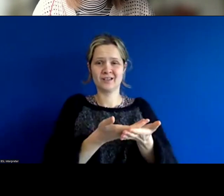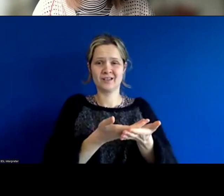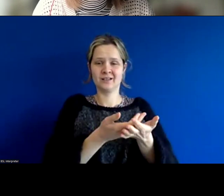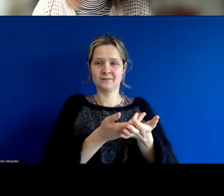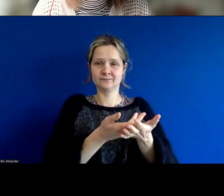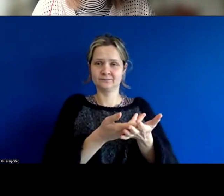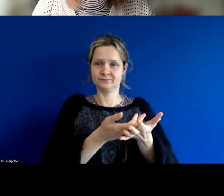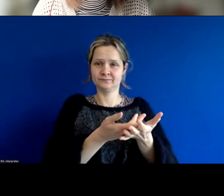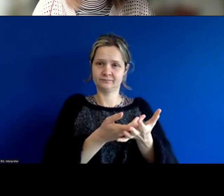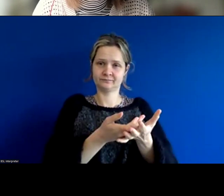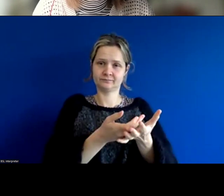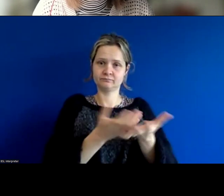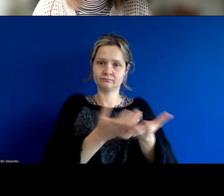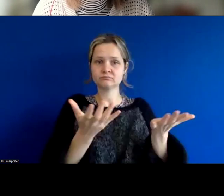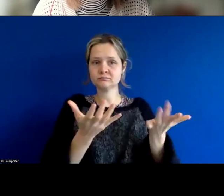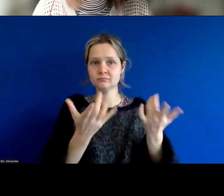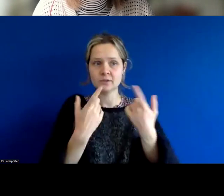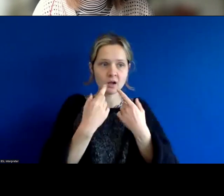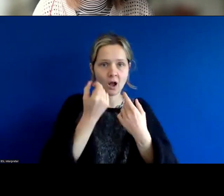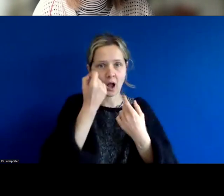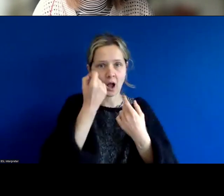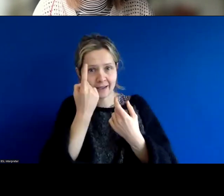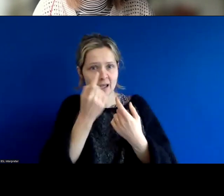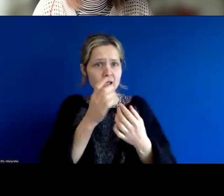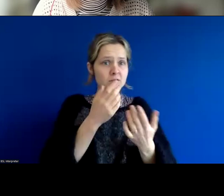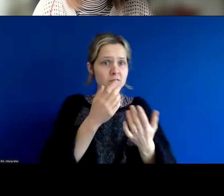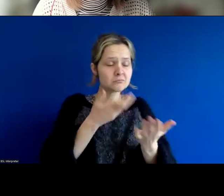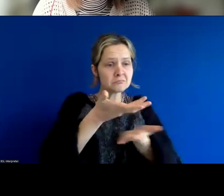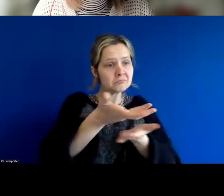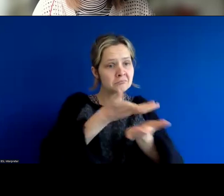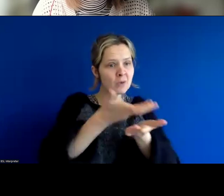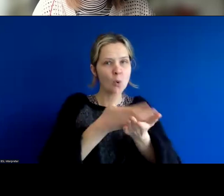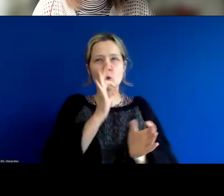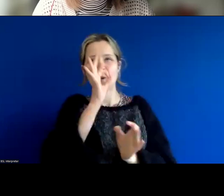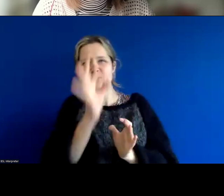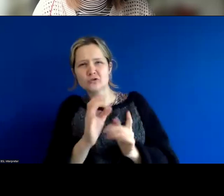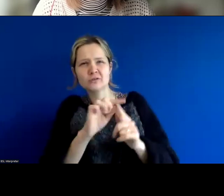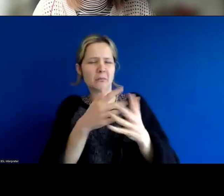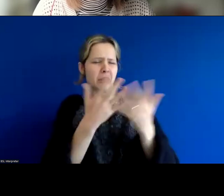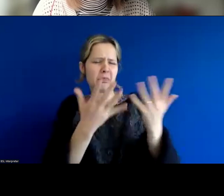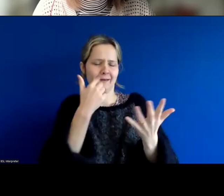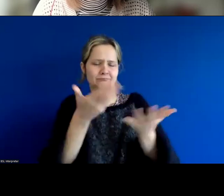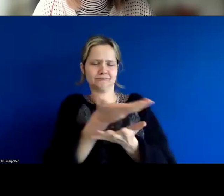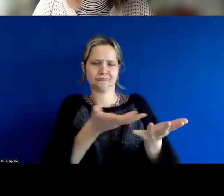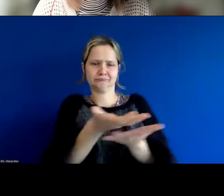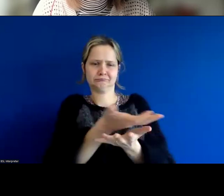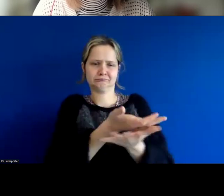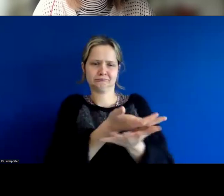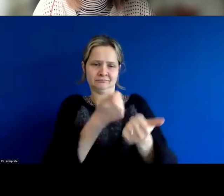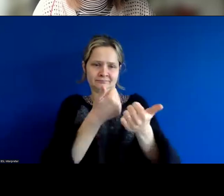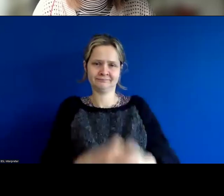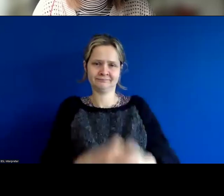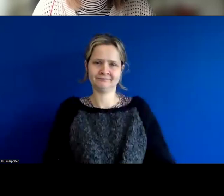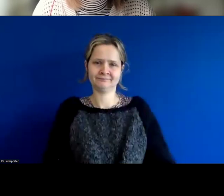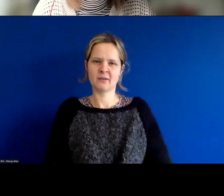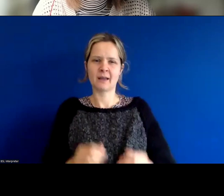and share these ideas and questions, and they'll be able to answer them as well. Right, I'll end